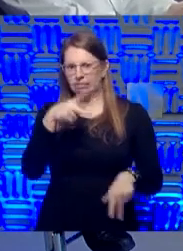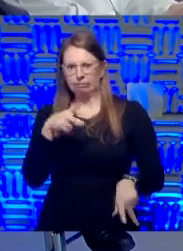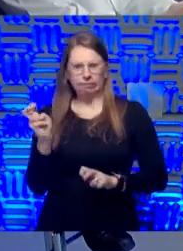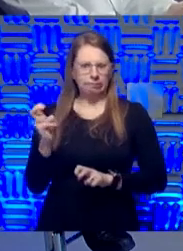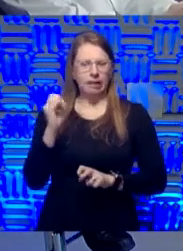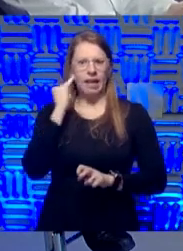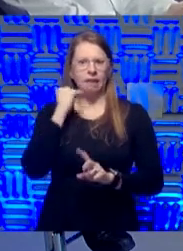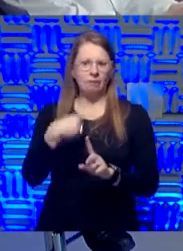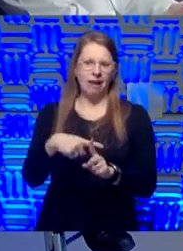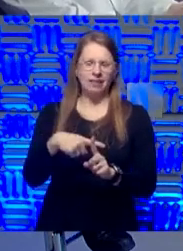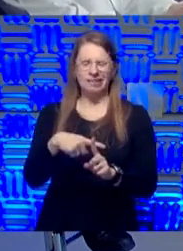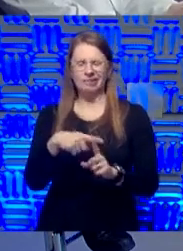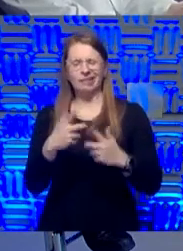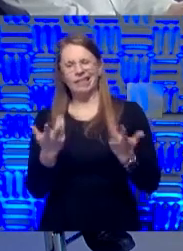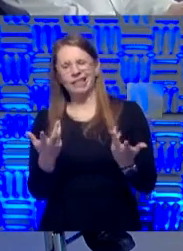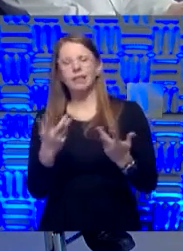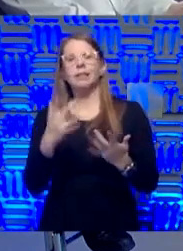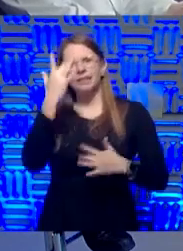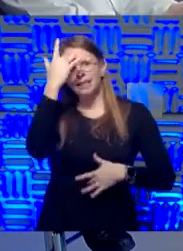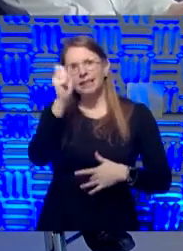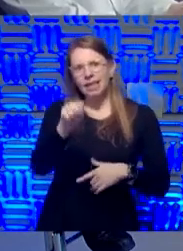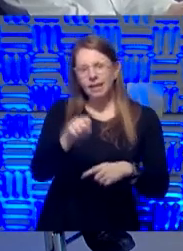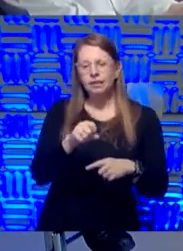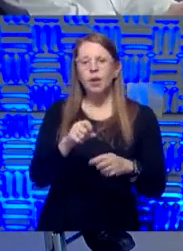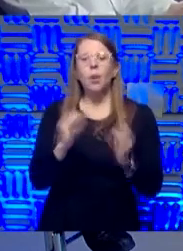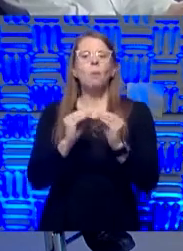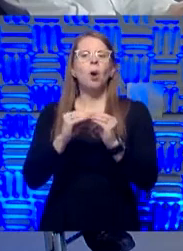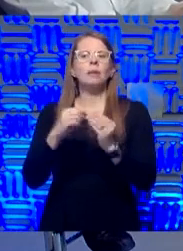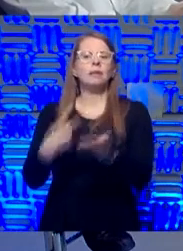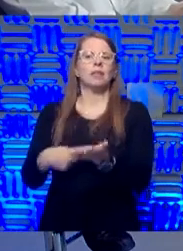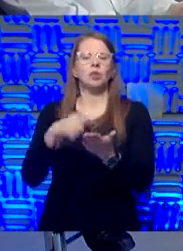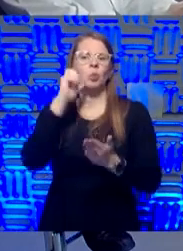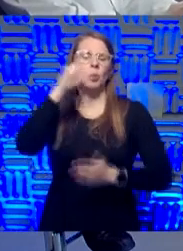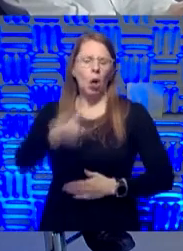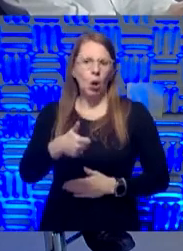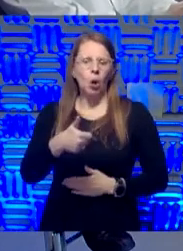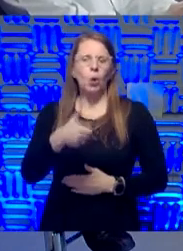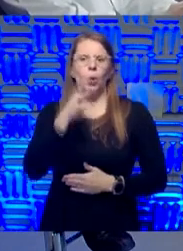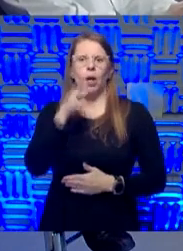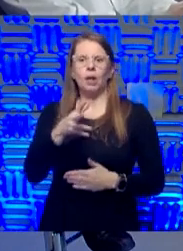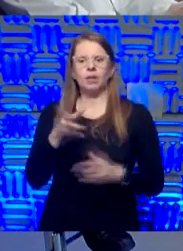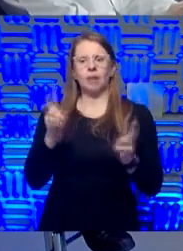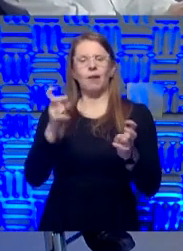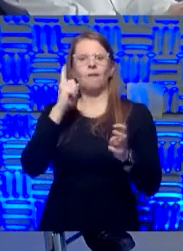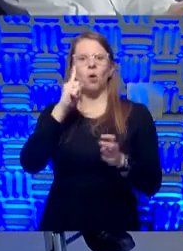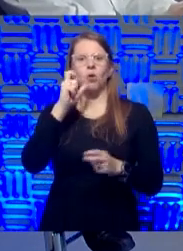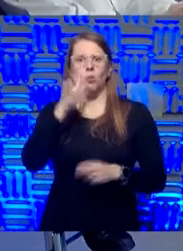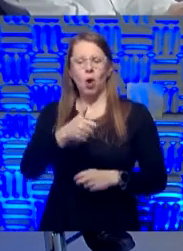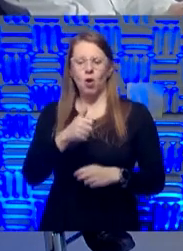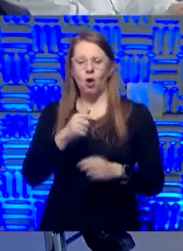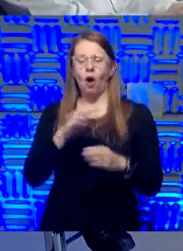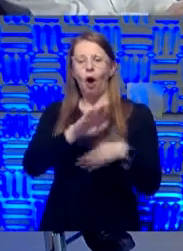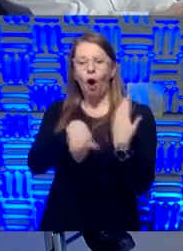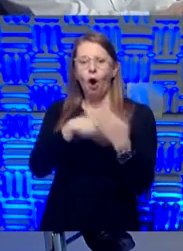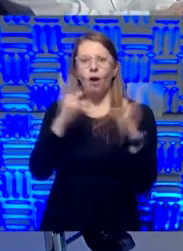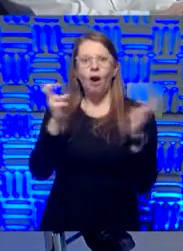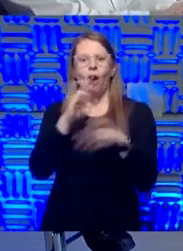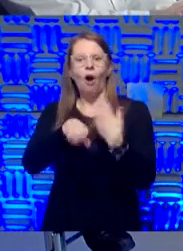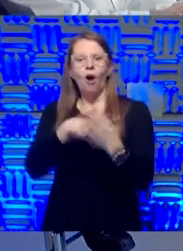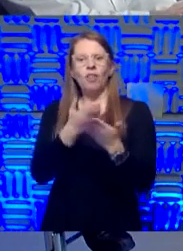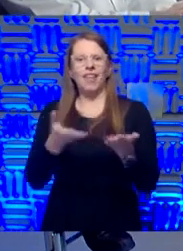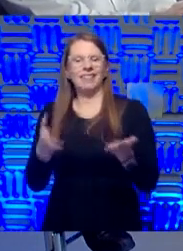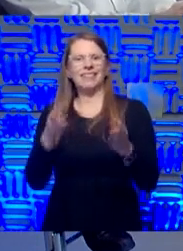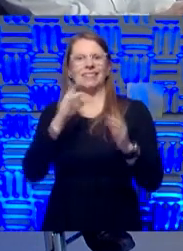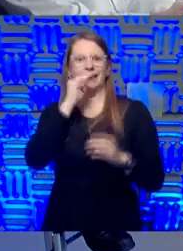They do get some things. We'll talk a little bit about that tomorrow. Just to say, we have a topic for tomorrow, all things kids and COVID. We'll